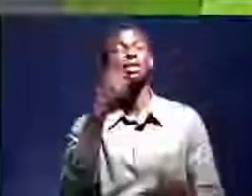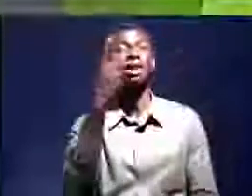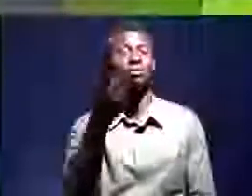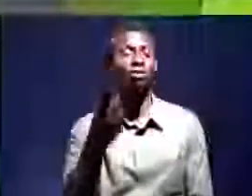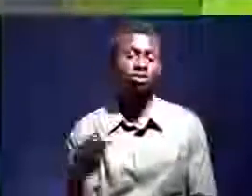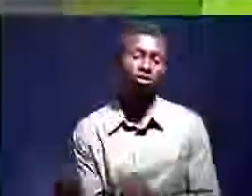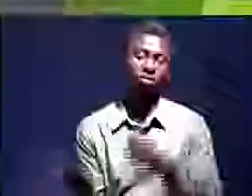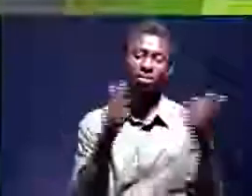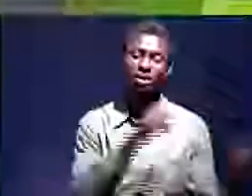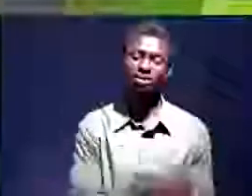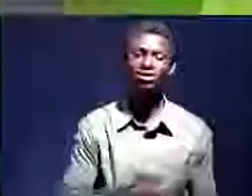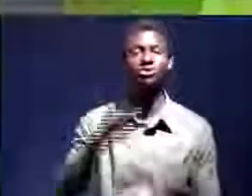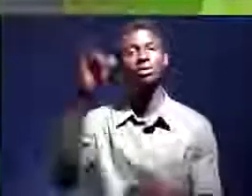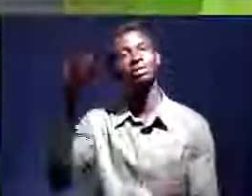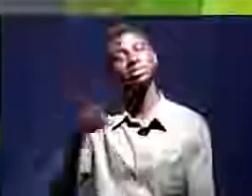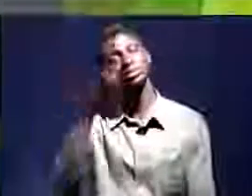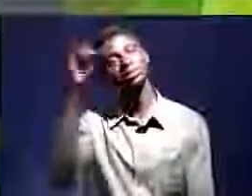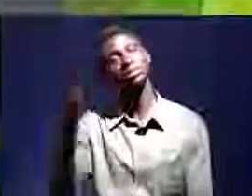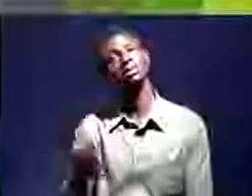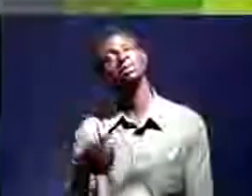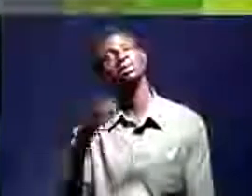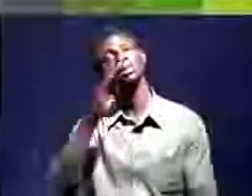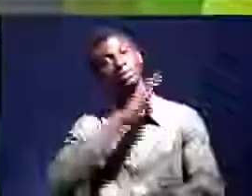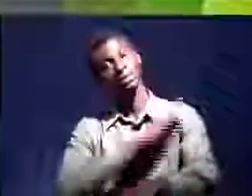20 Maasai baptized